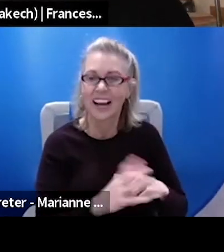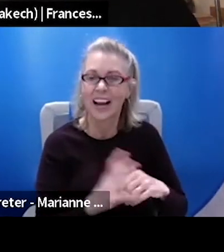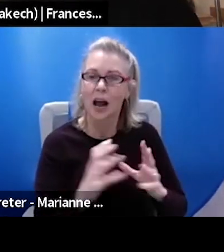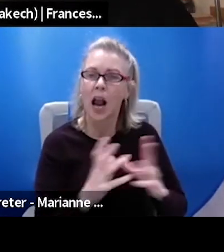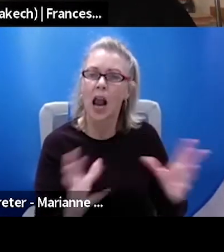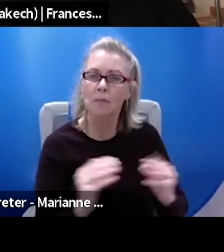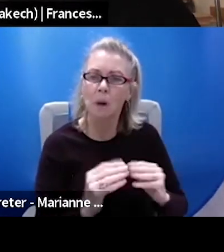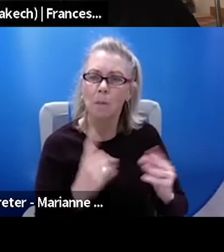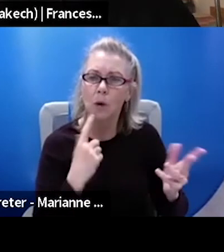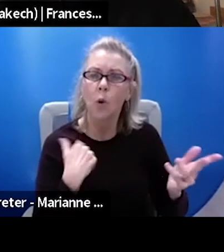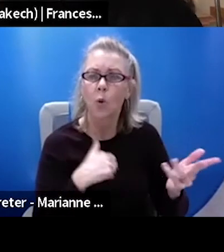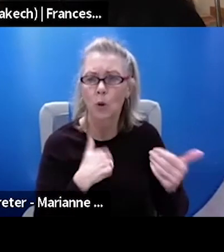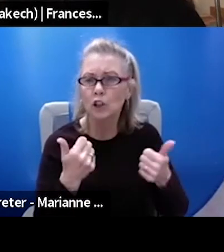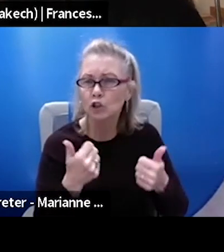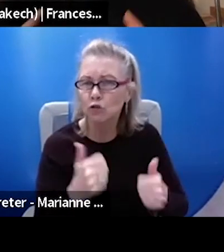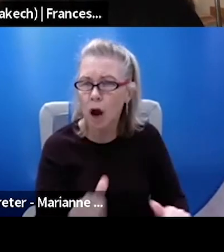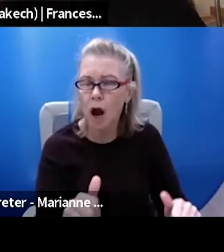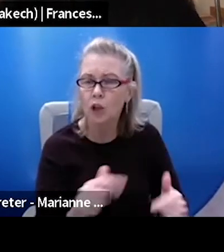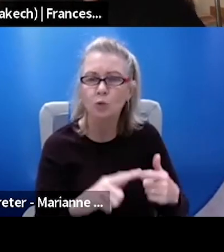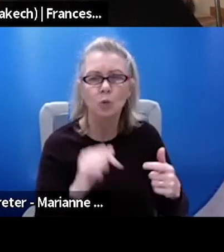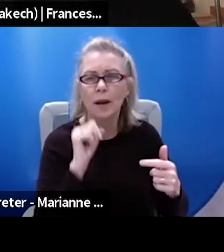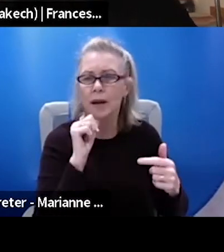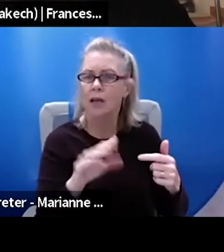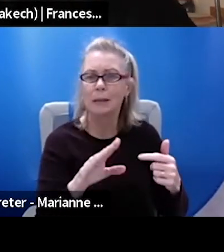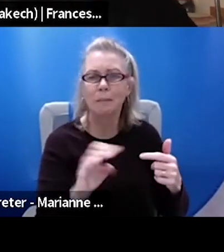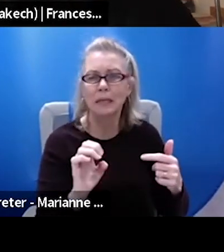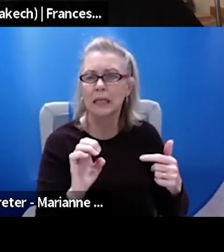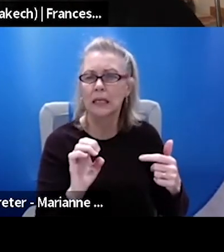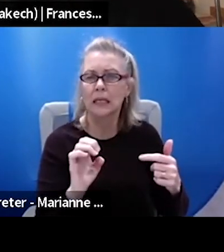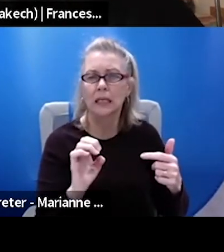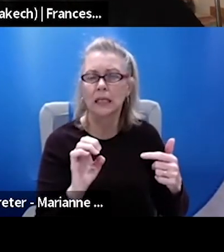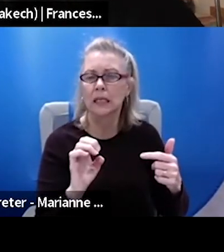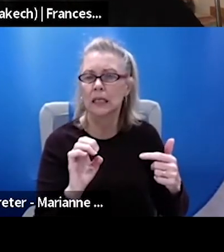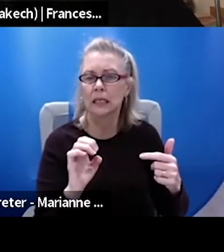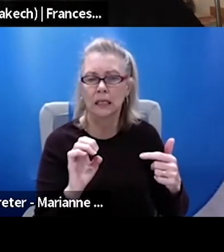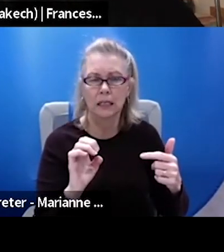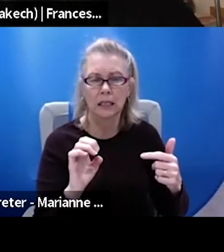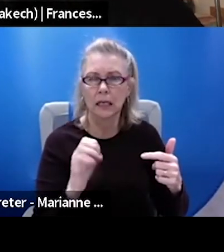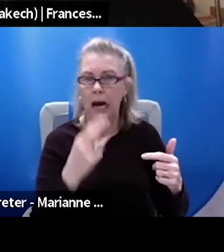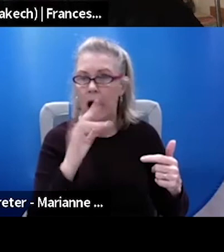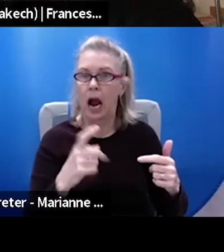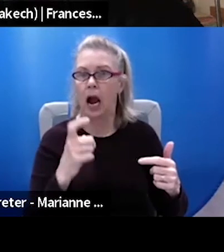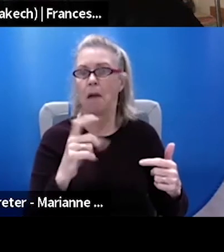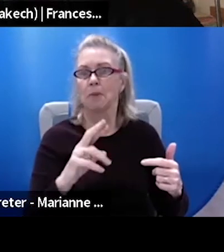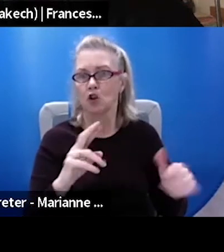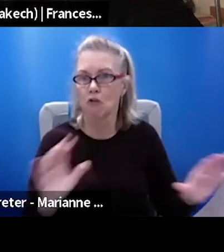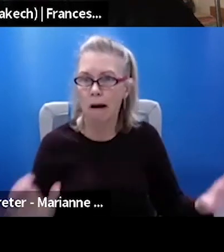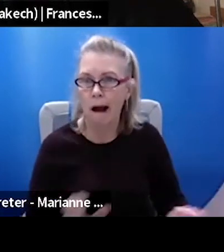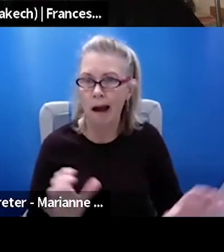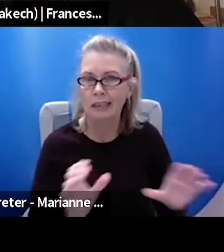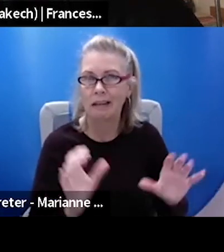we try to not be proactive and hyper productive, but it's sometimes it's very